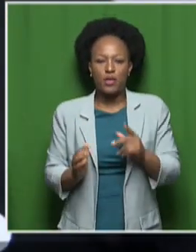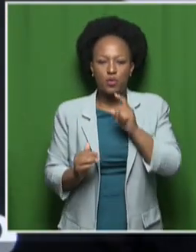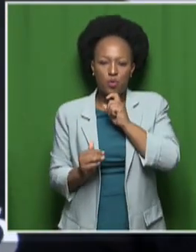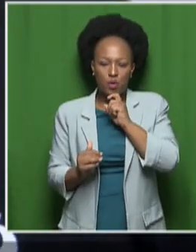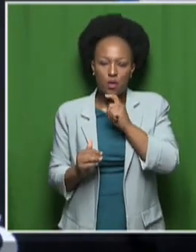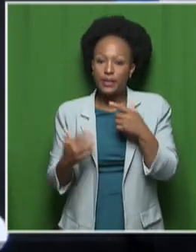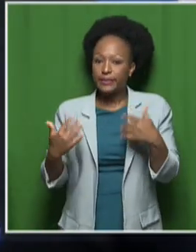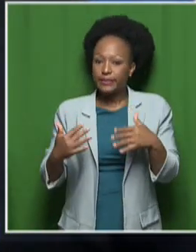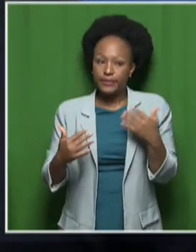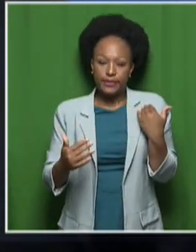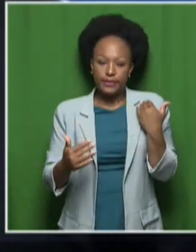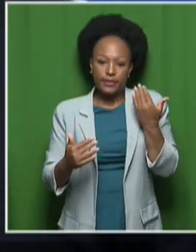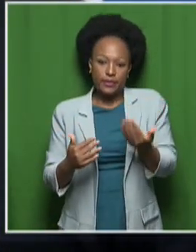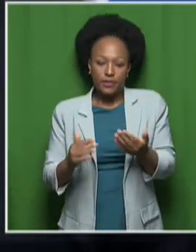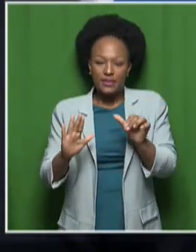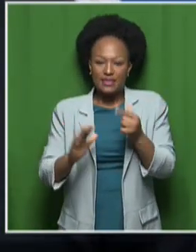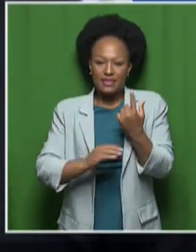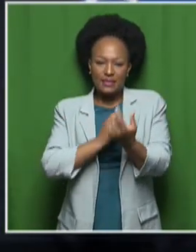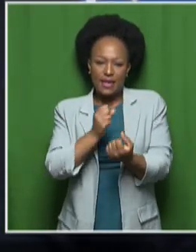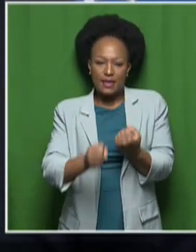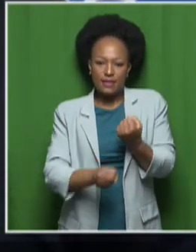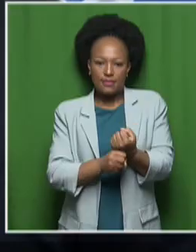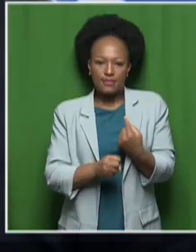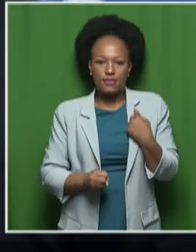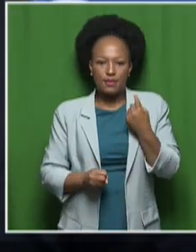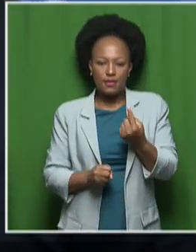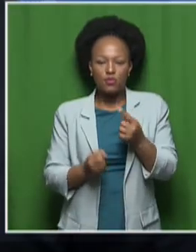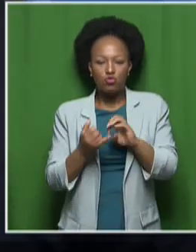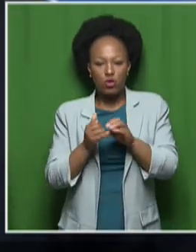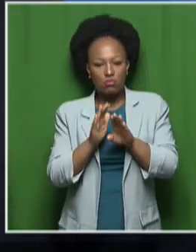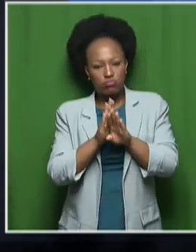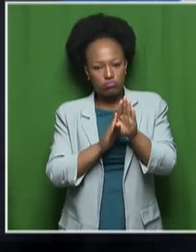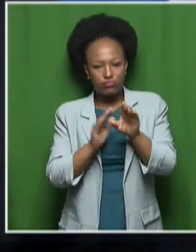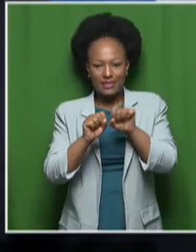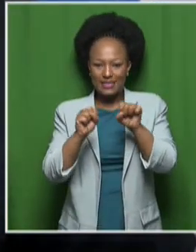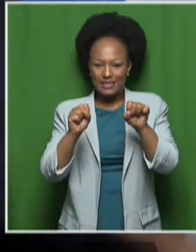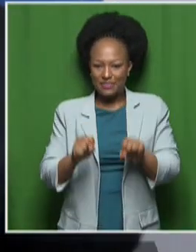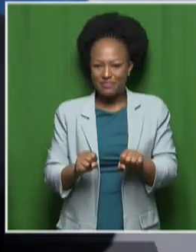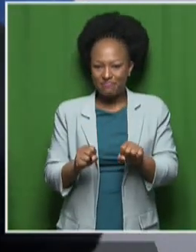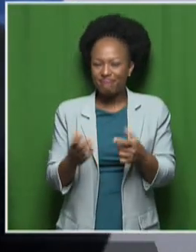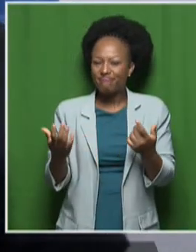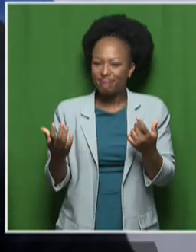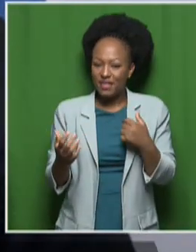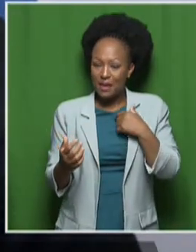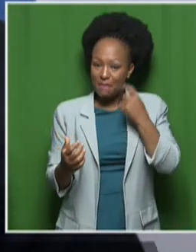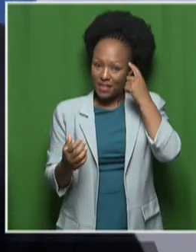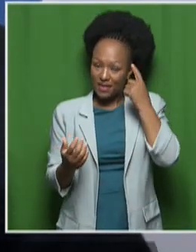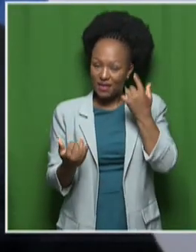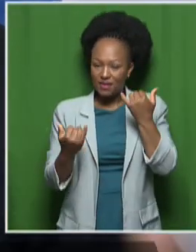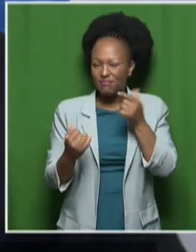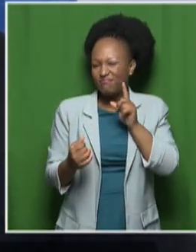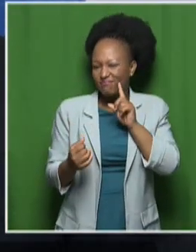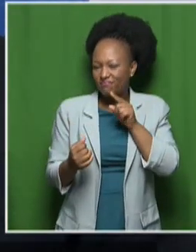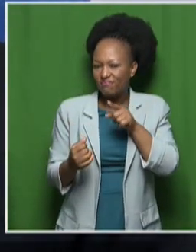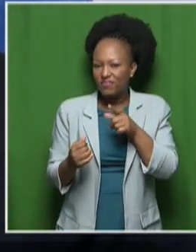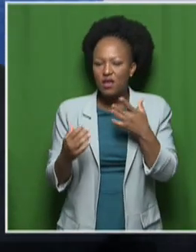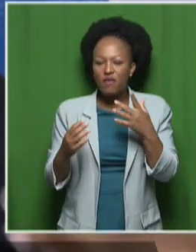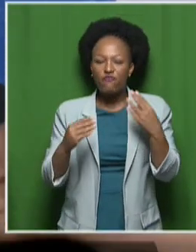long journey for the past 6 years that we've been trying to develop these systems. So I think now we're just trying to look